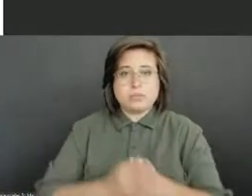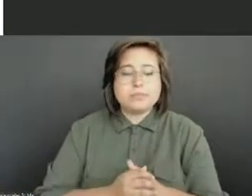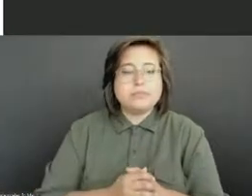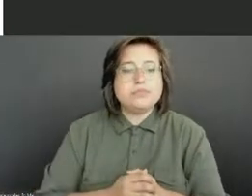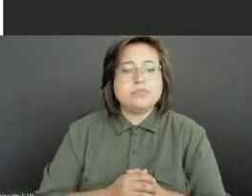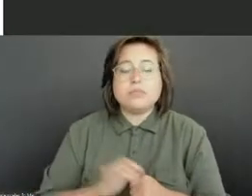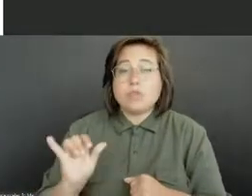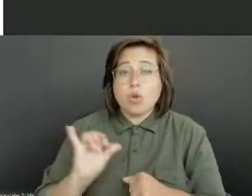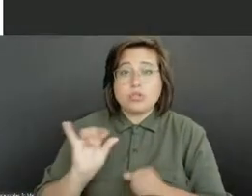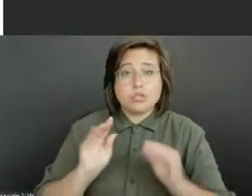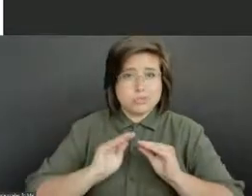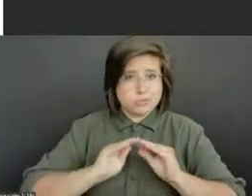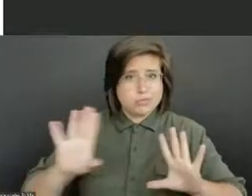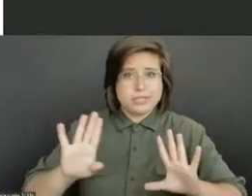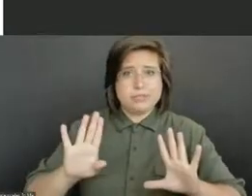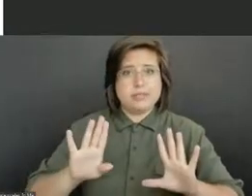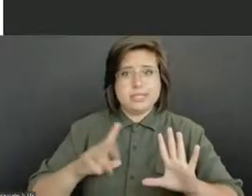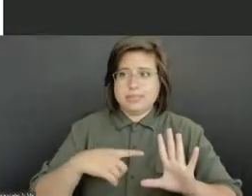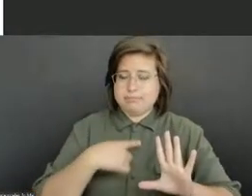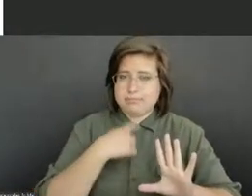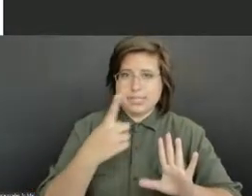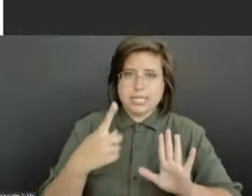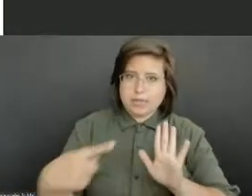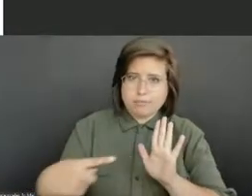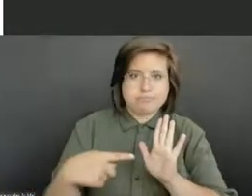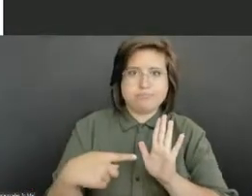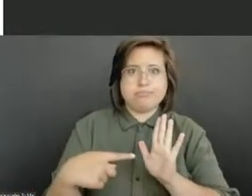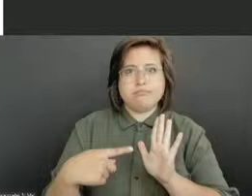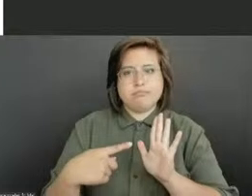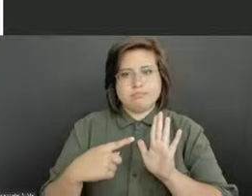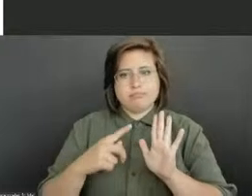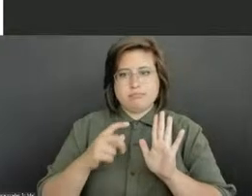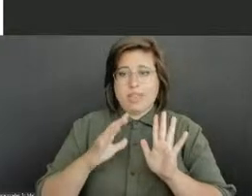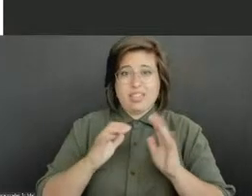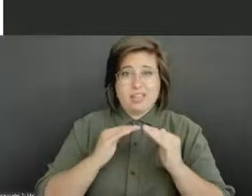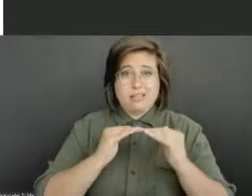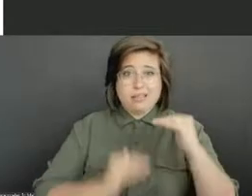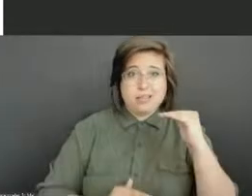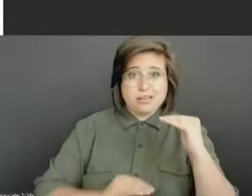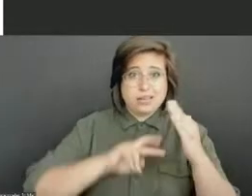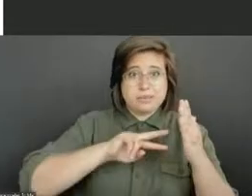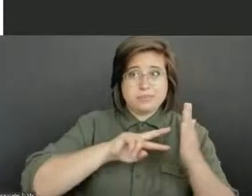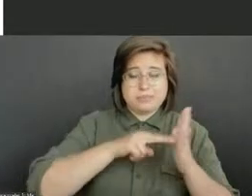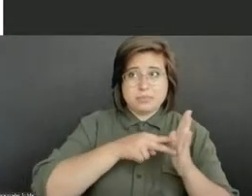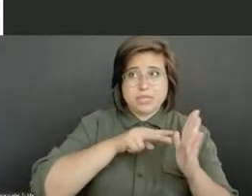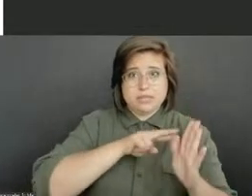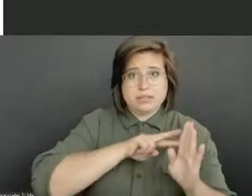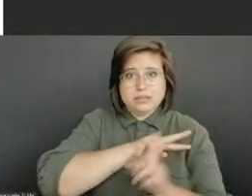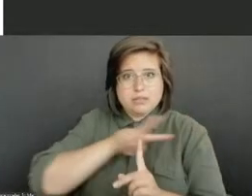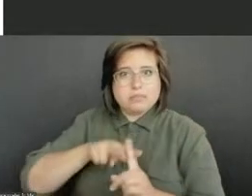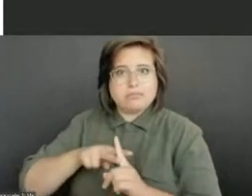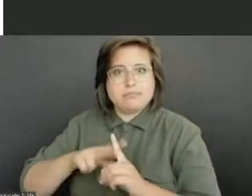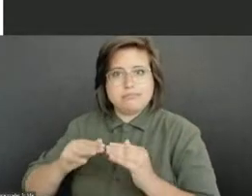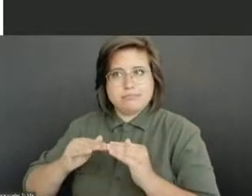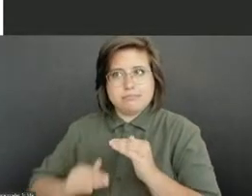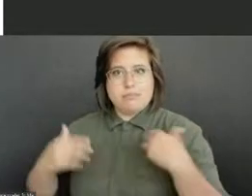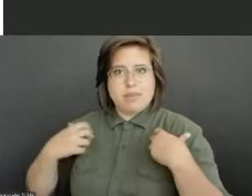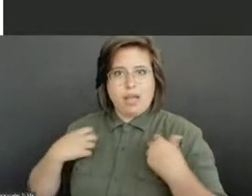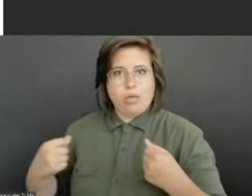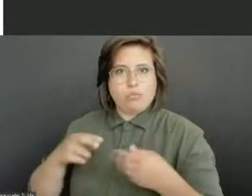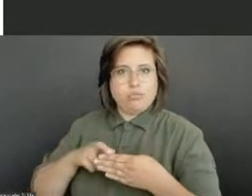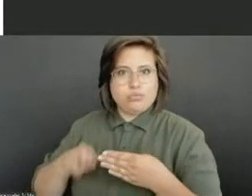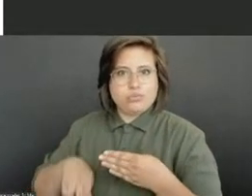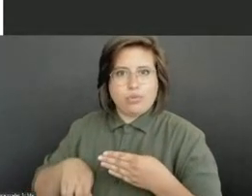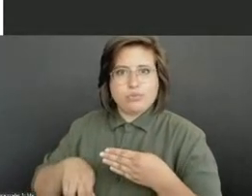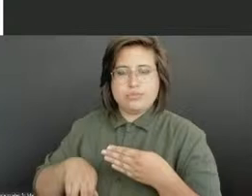explicitly stating that the inequities connect to disparities in health outcomes and really decreases